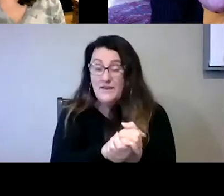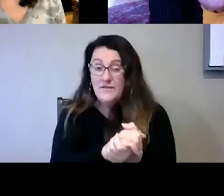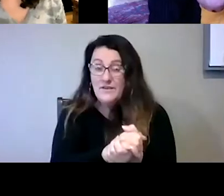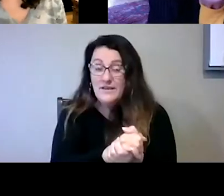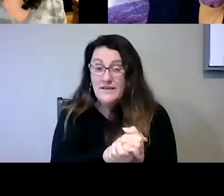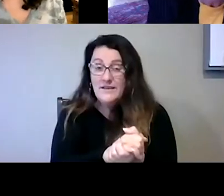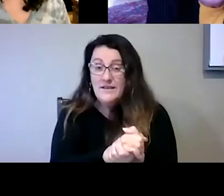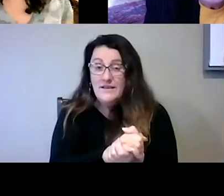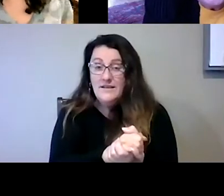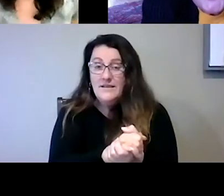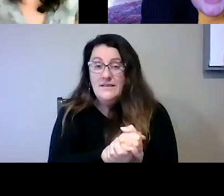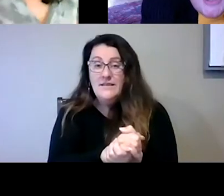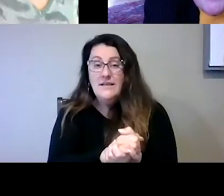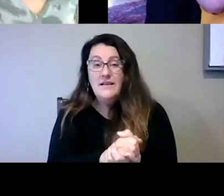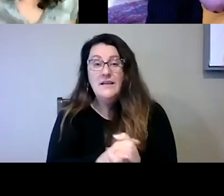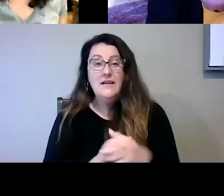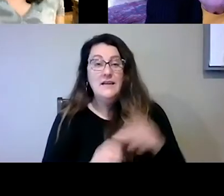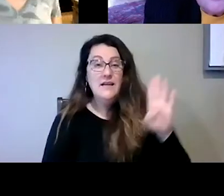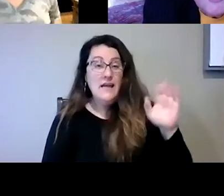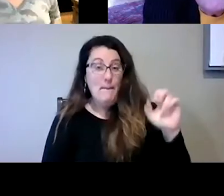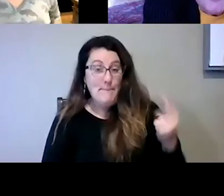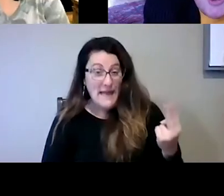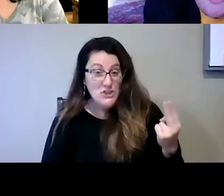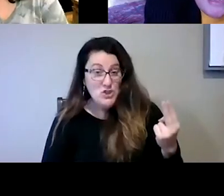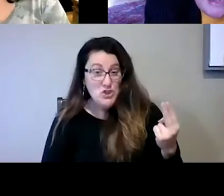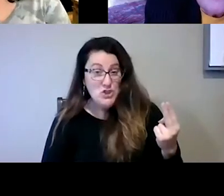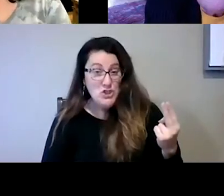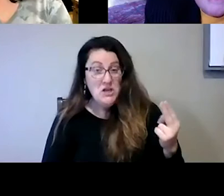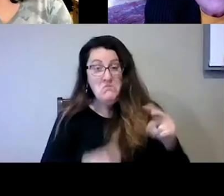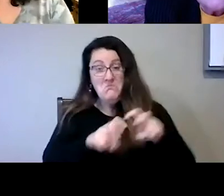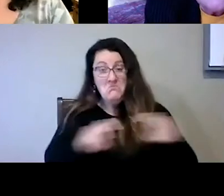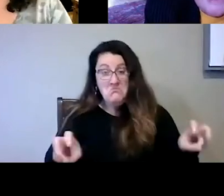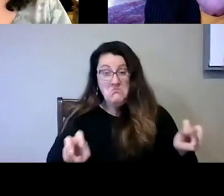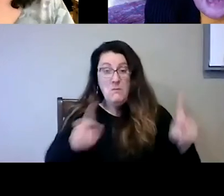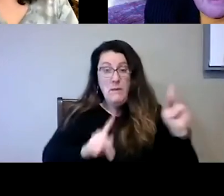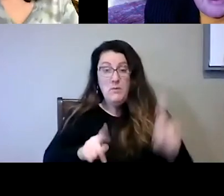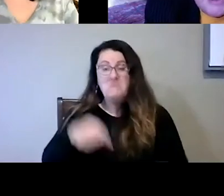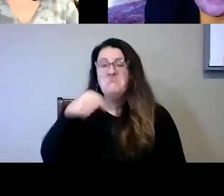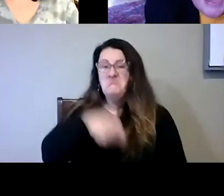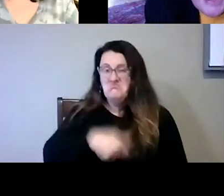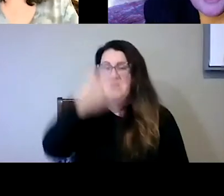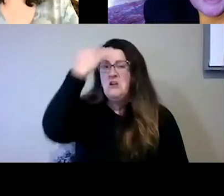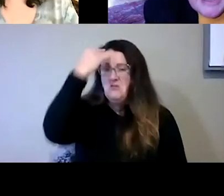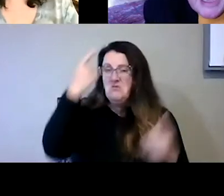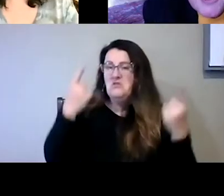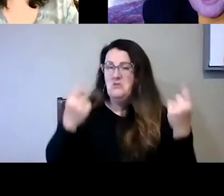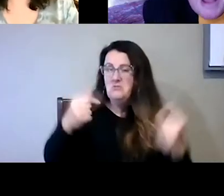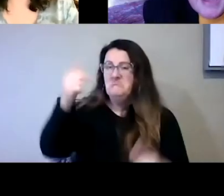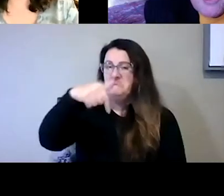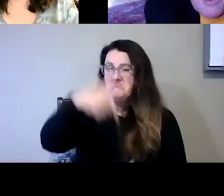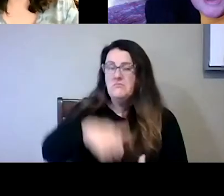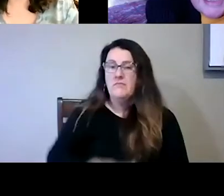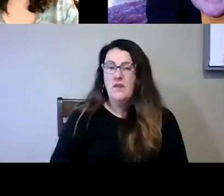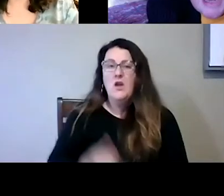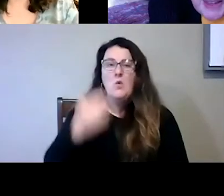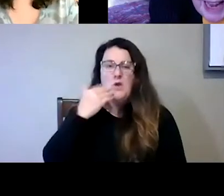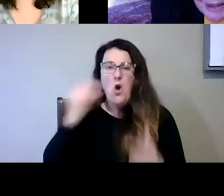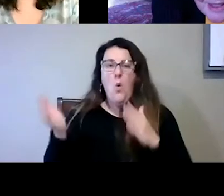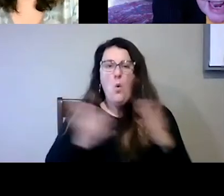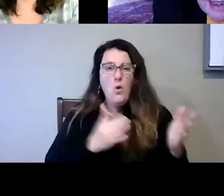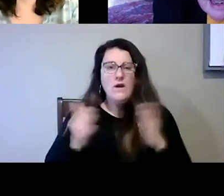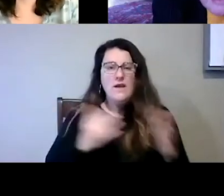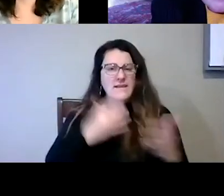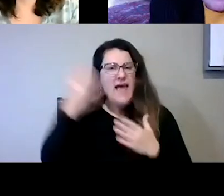a bench of people who know how to make stuff happen, not only know how to organize on